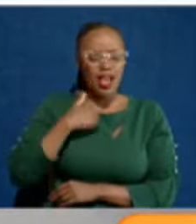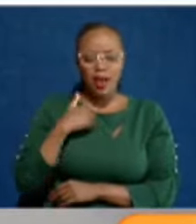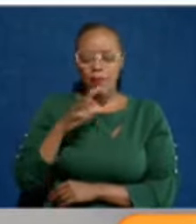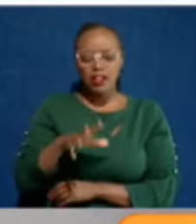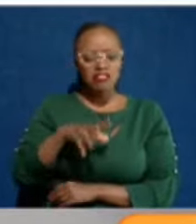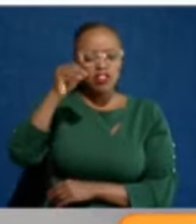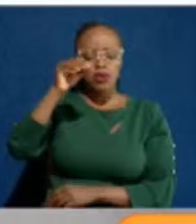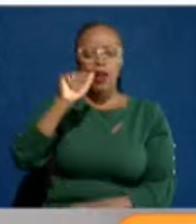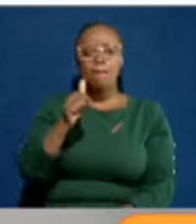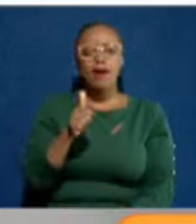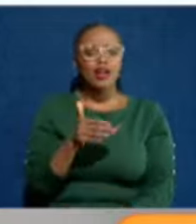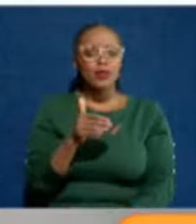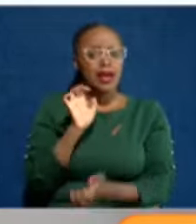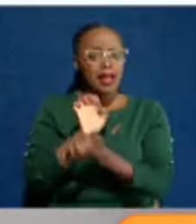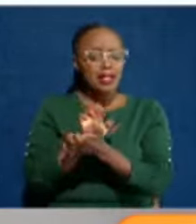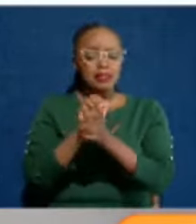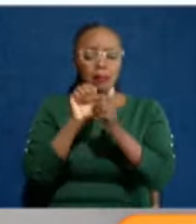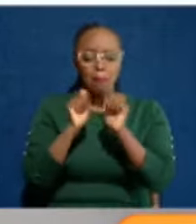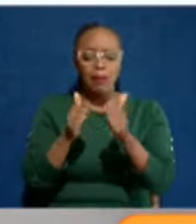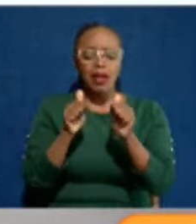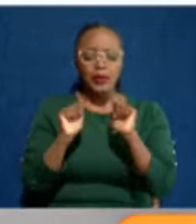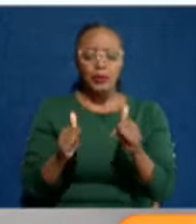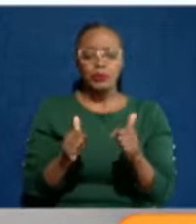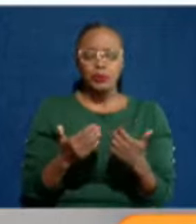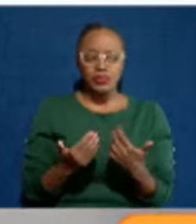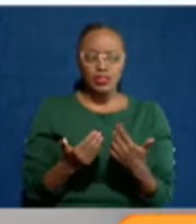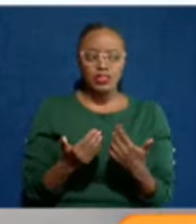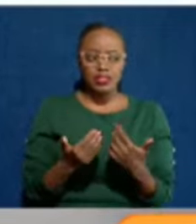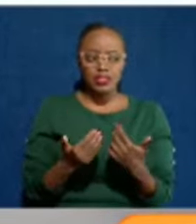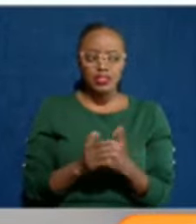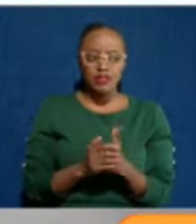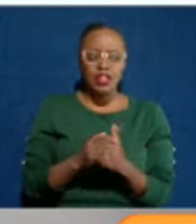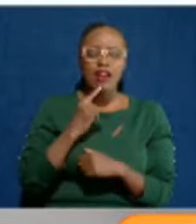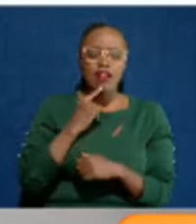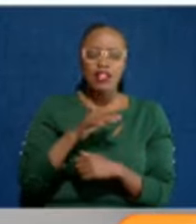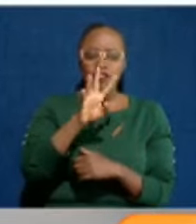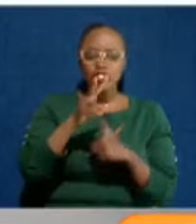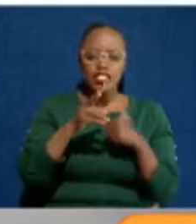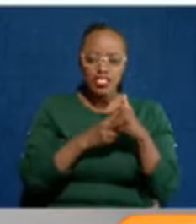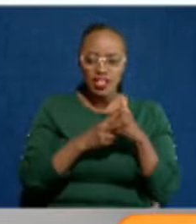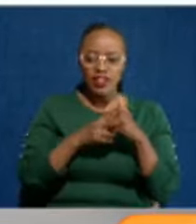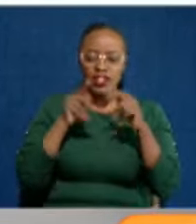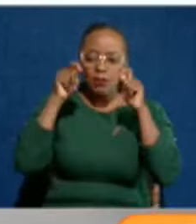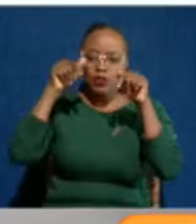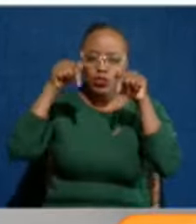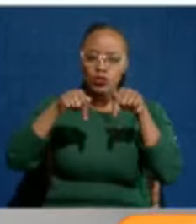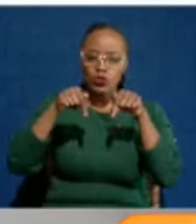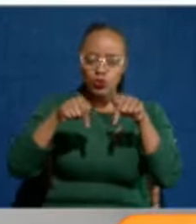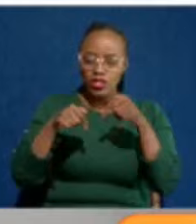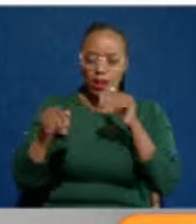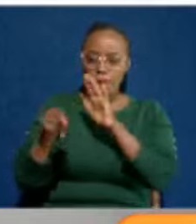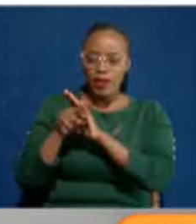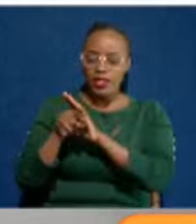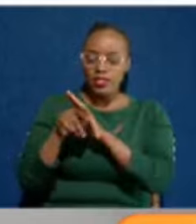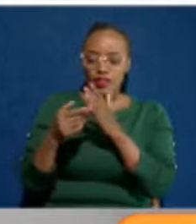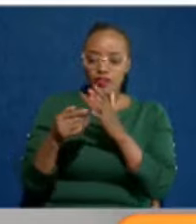found. Exactly. So it's 147 protesters have today been arrested.